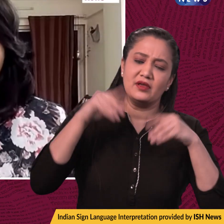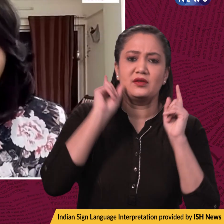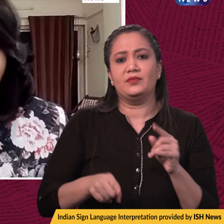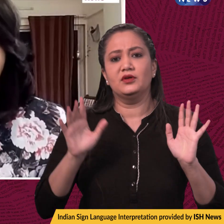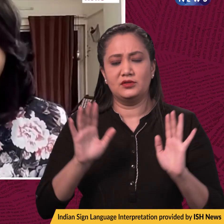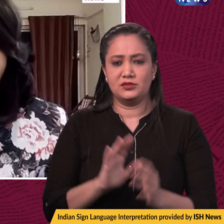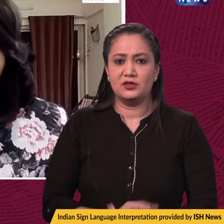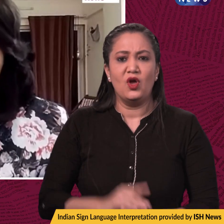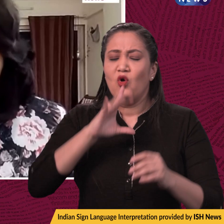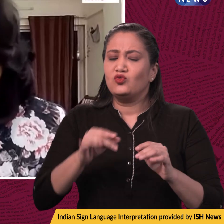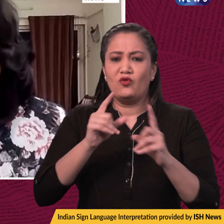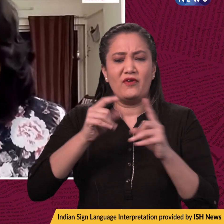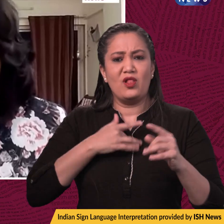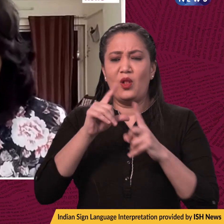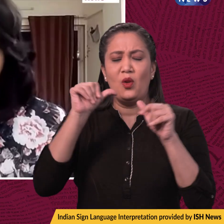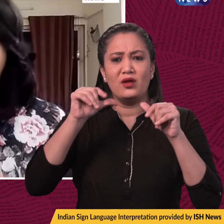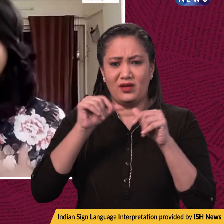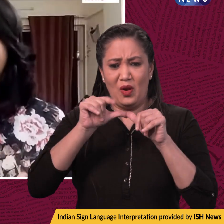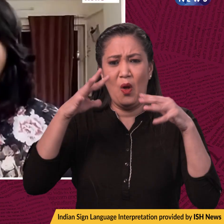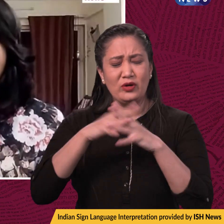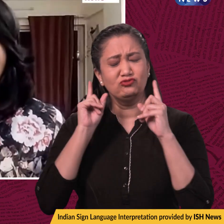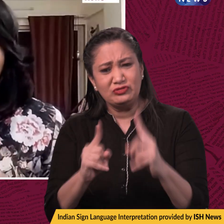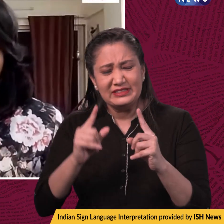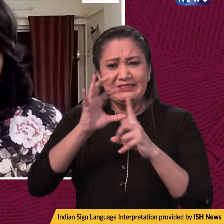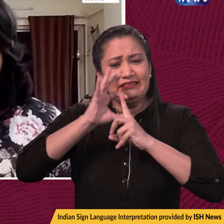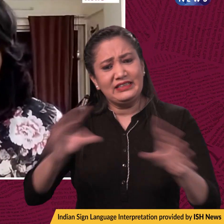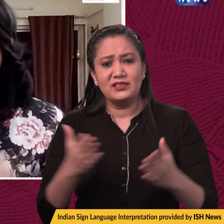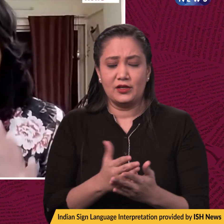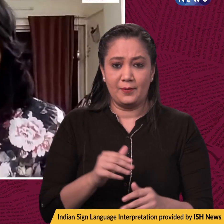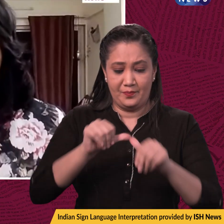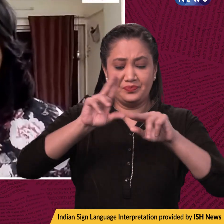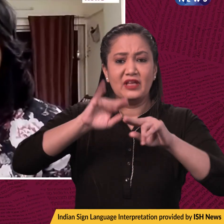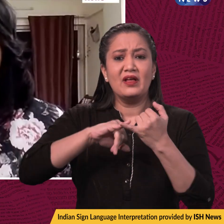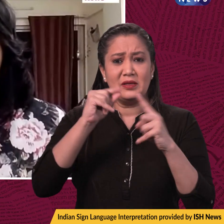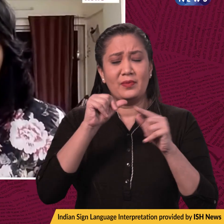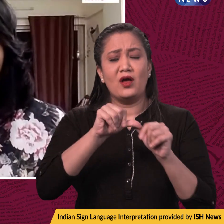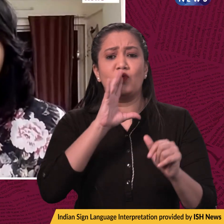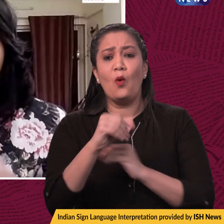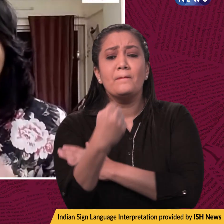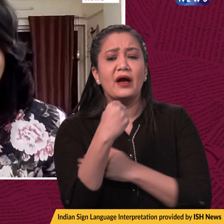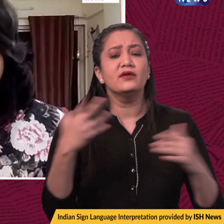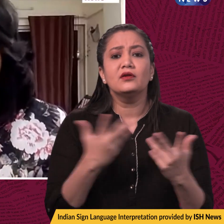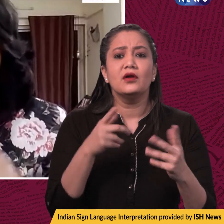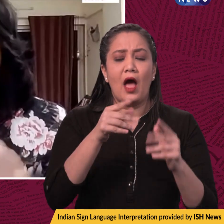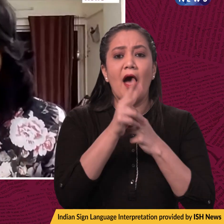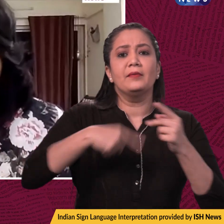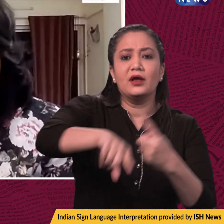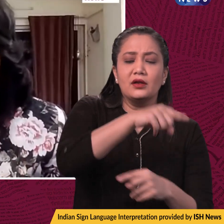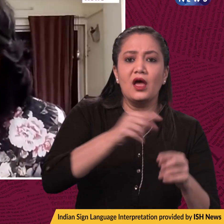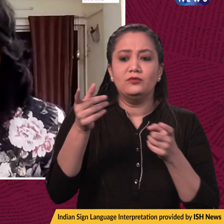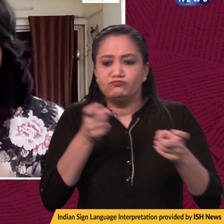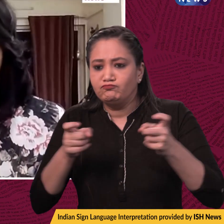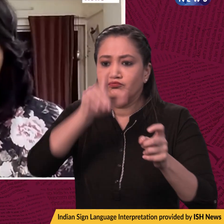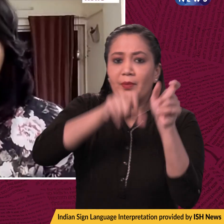and draconian law," end quote. Now, to give you a bit of context, AFSPA gives armed forces the power to maintain